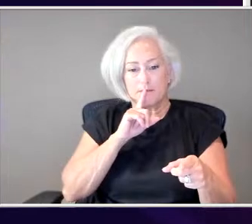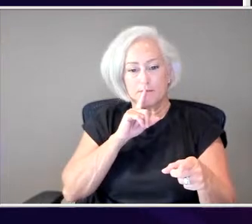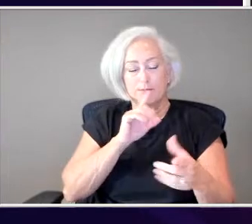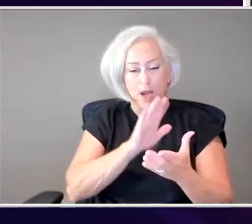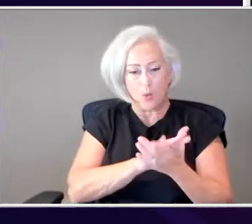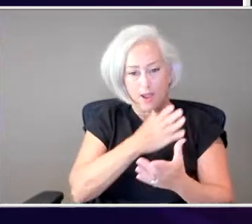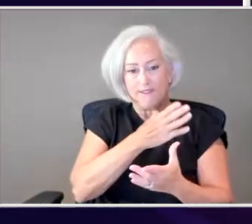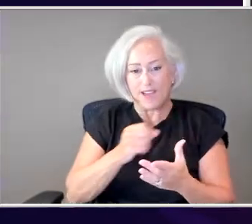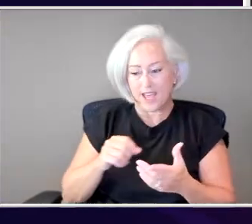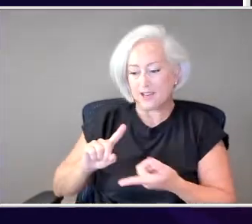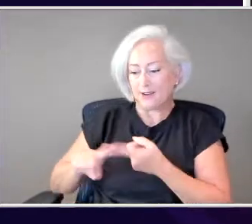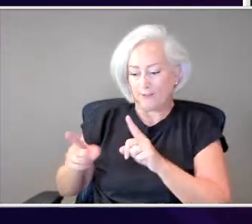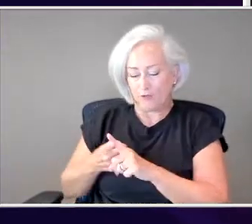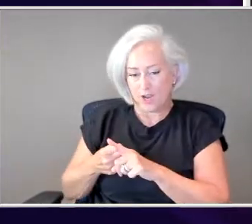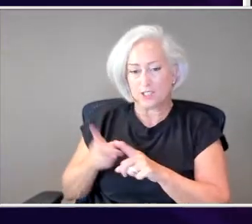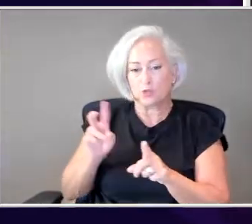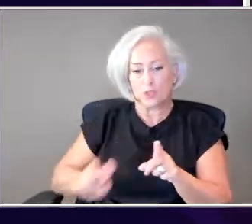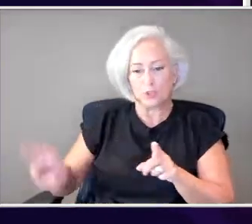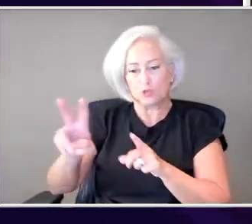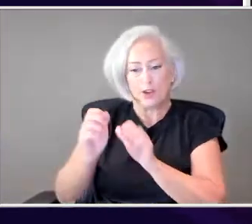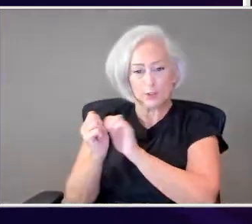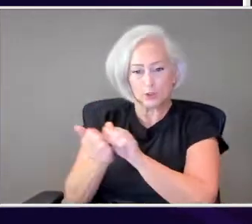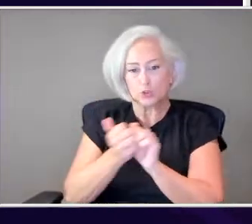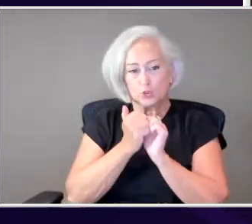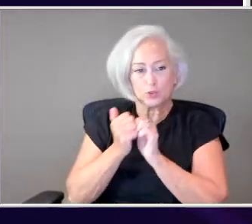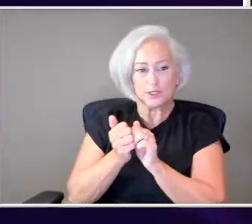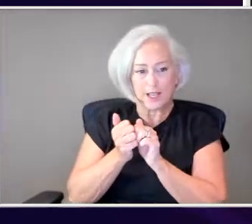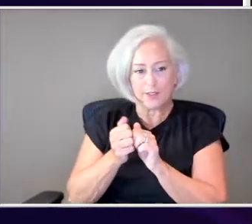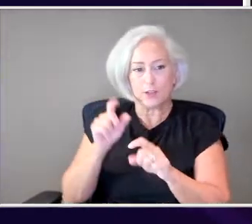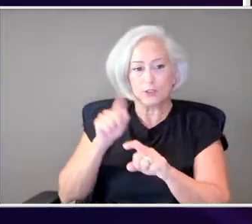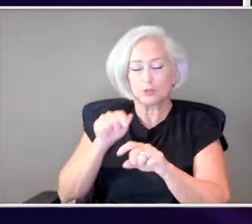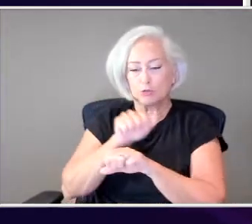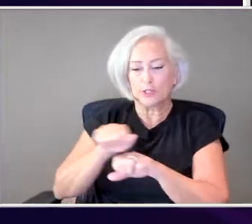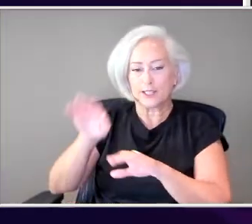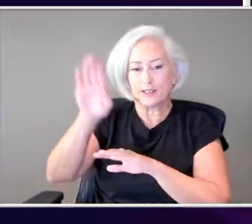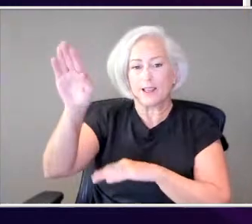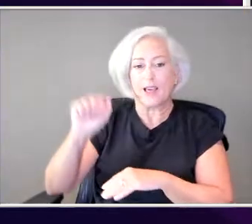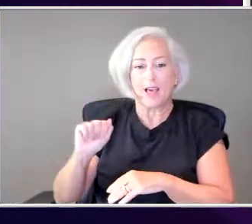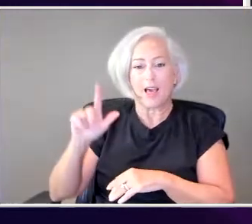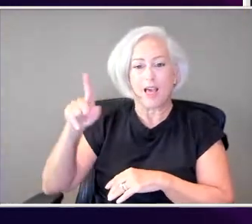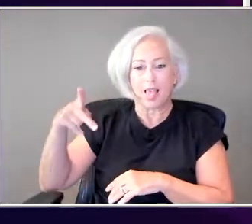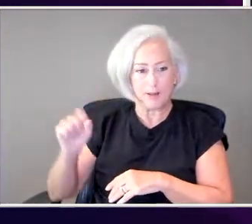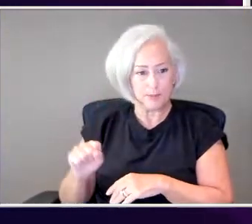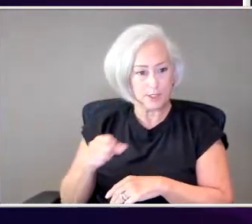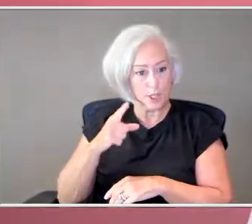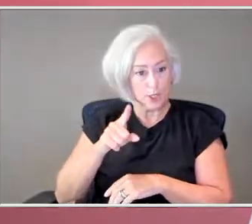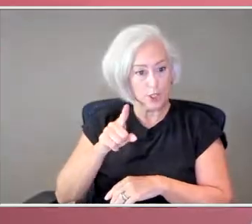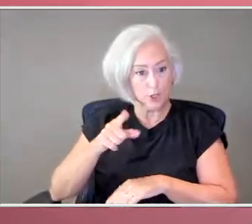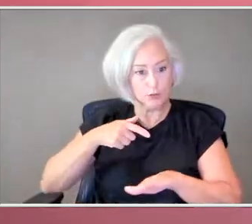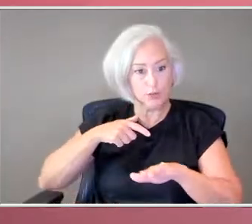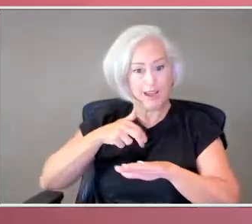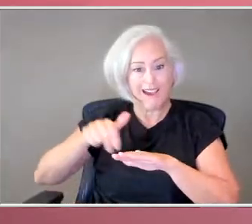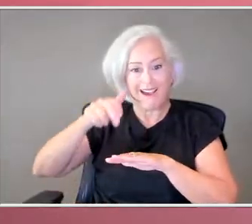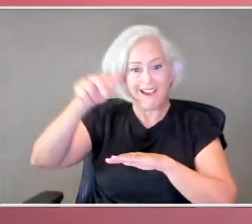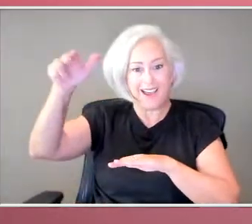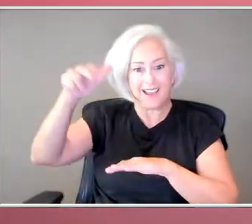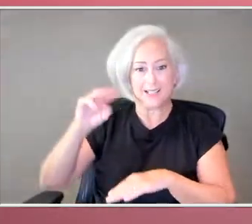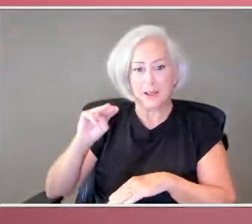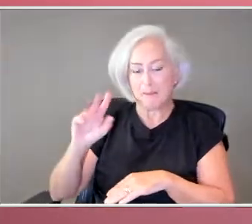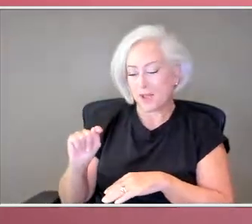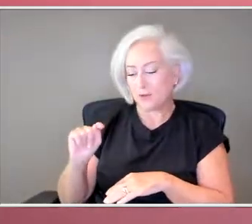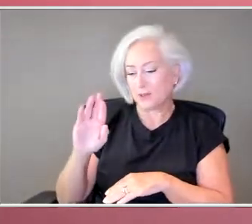traveling with into the Alps. So you hiked Mont Blanc. Yeah, I didn't go up to it, but I went around it, and that